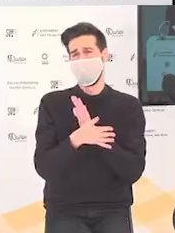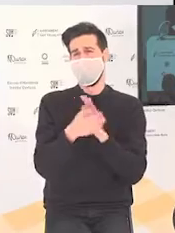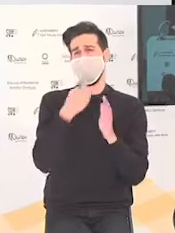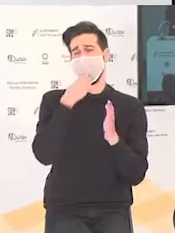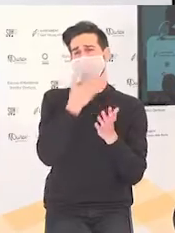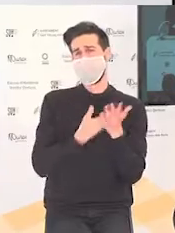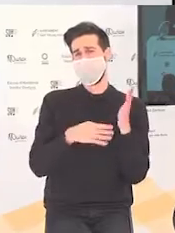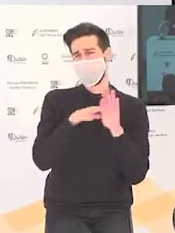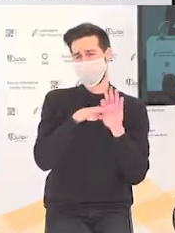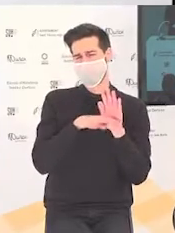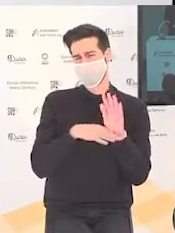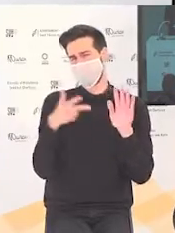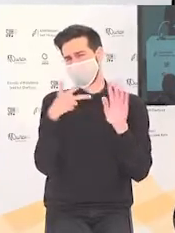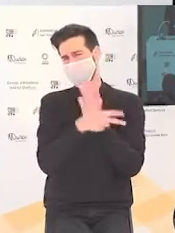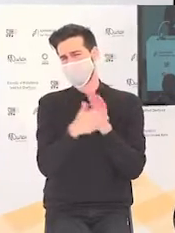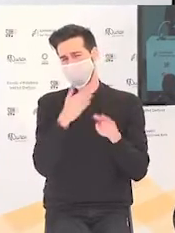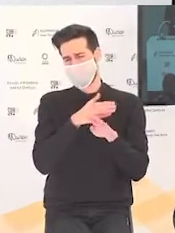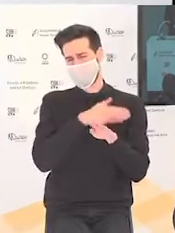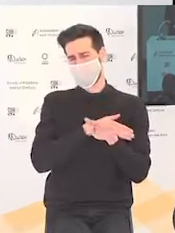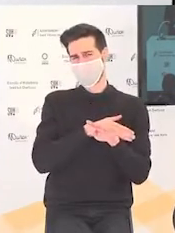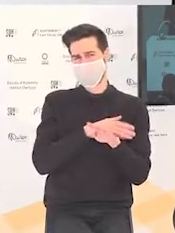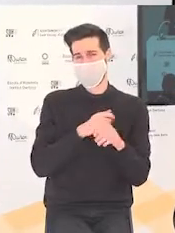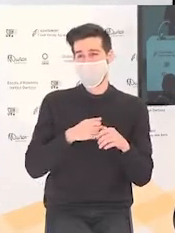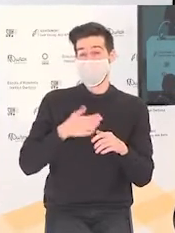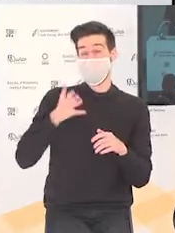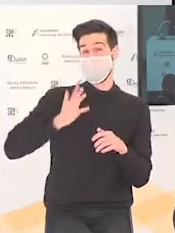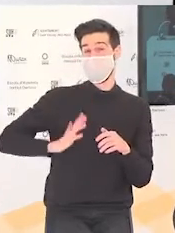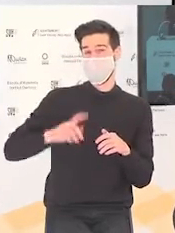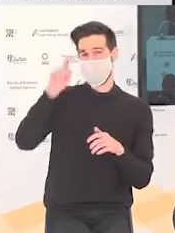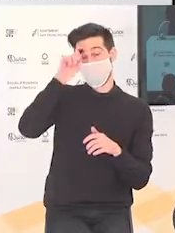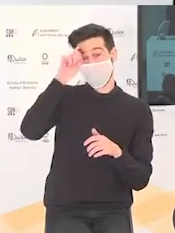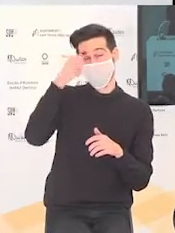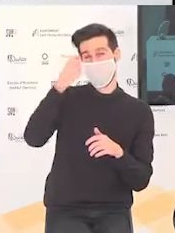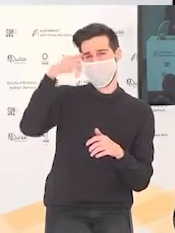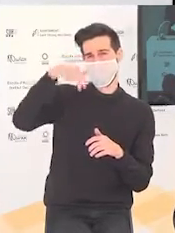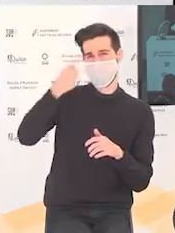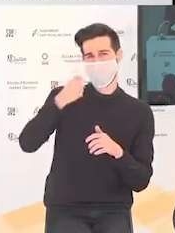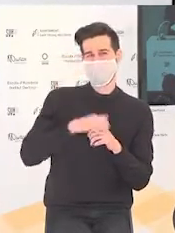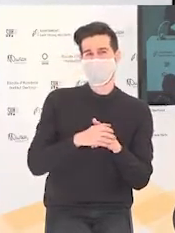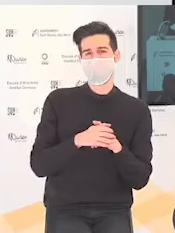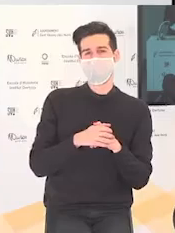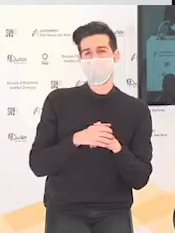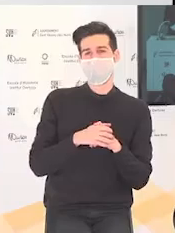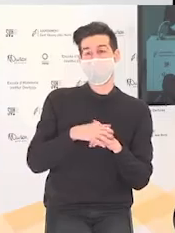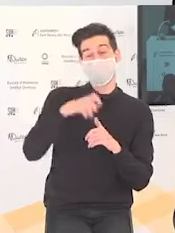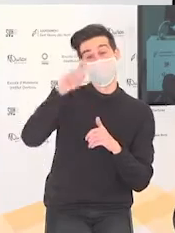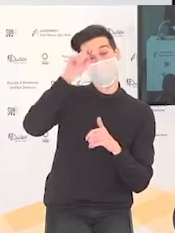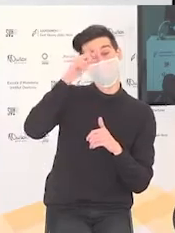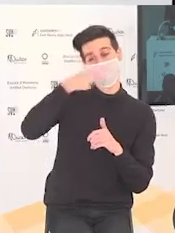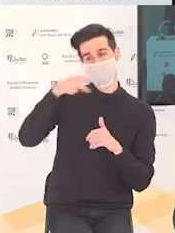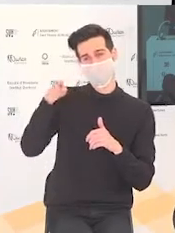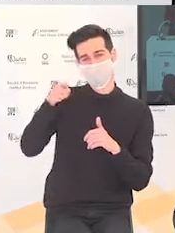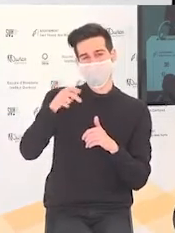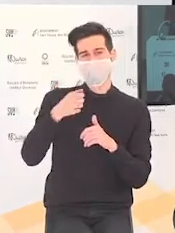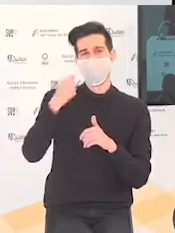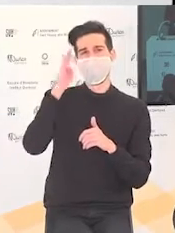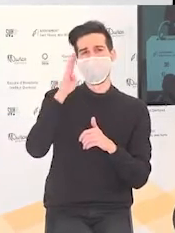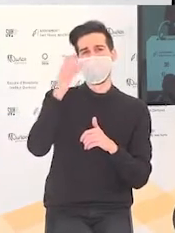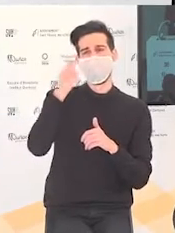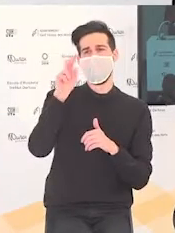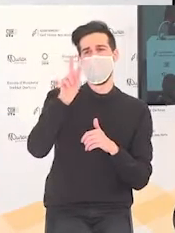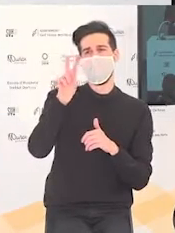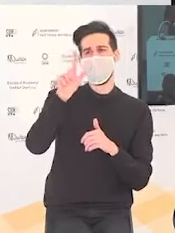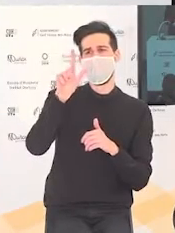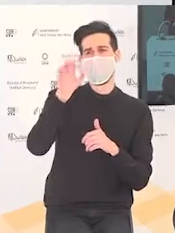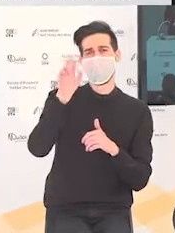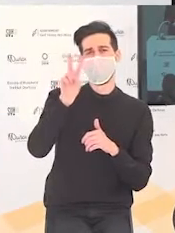hija. And her second middle name is actually Pavlova. Y su segundo nombre es Pavlova. And Pavlova is an actual national